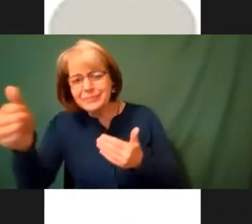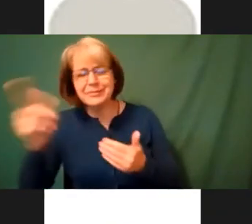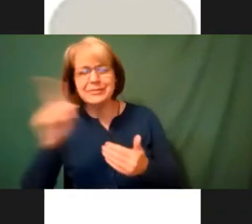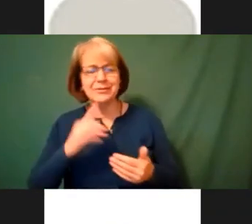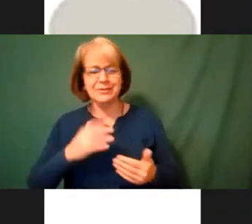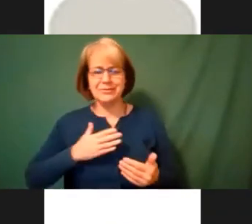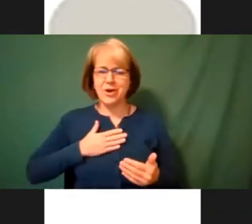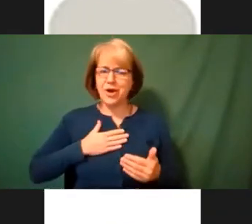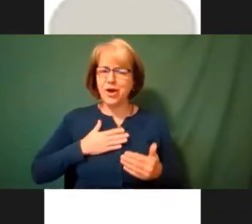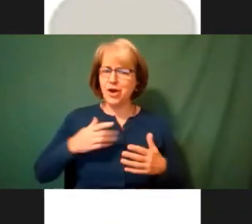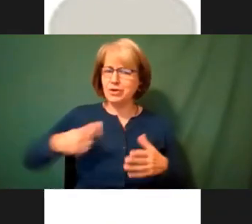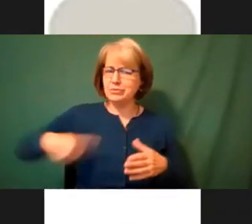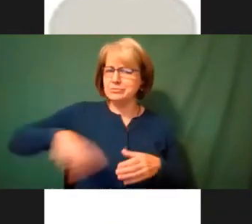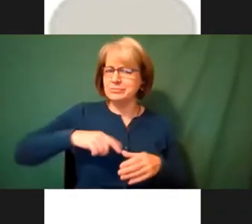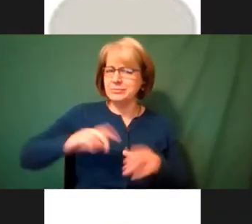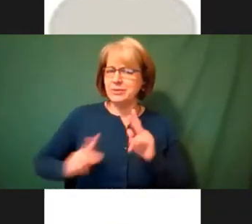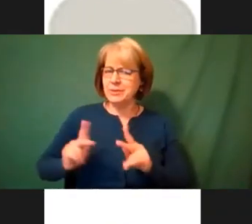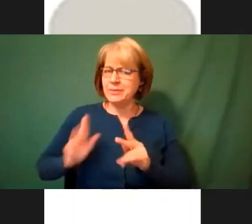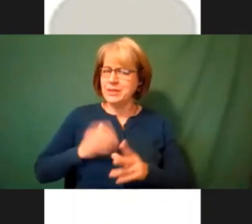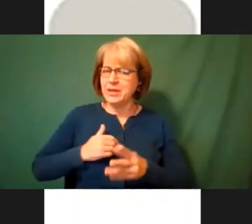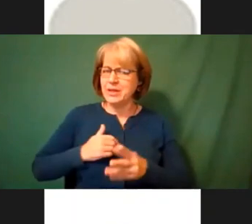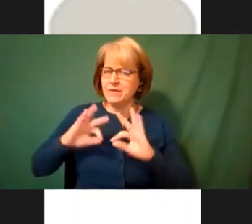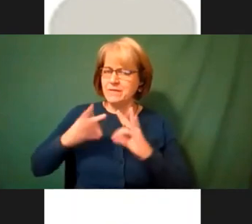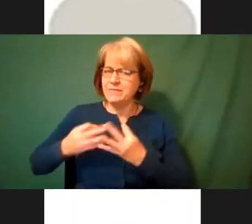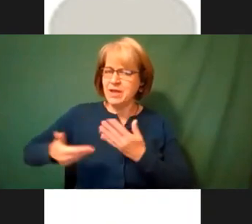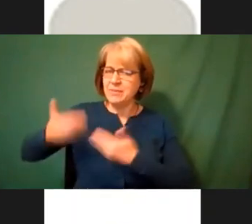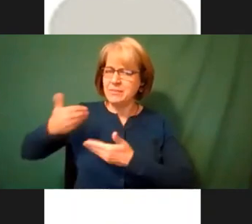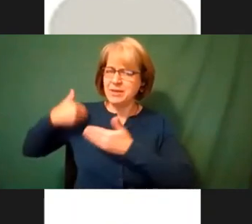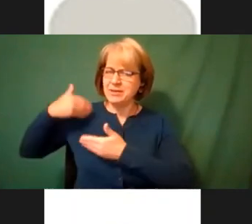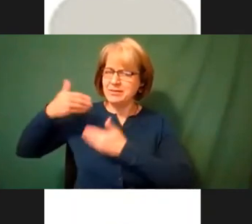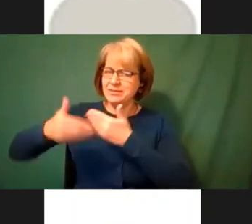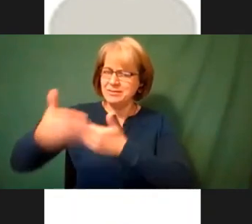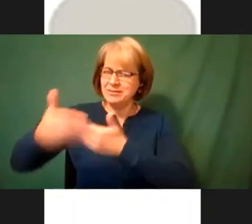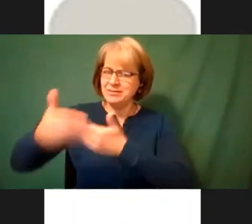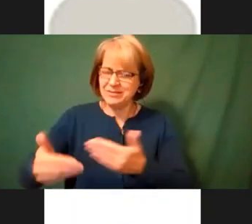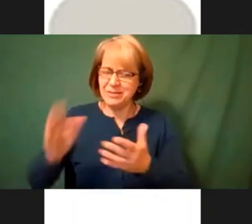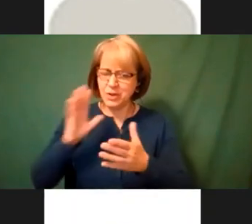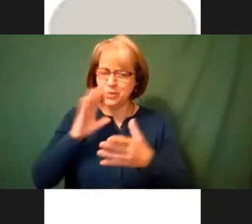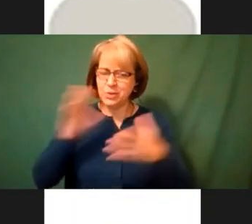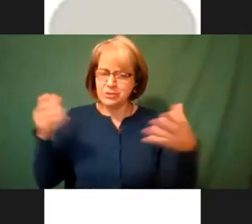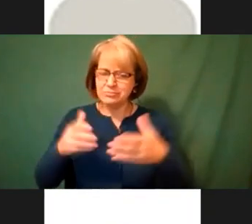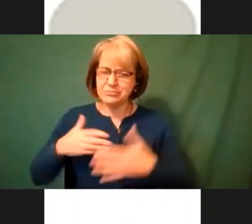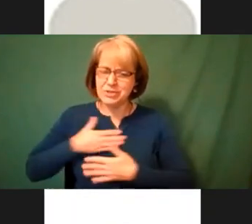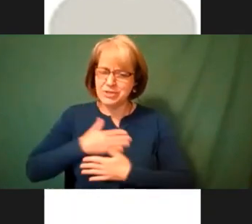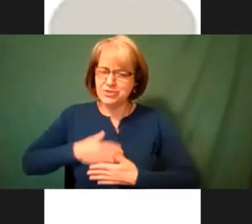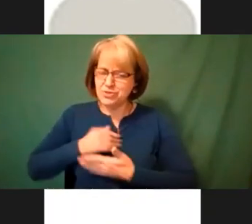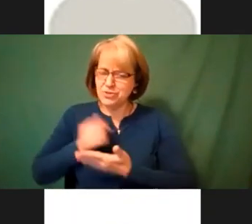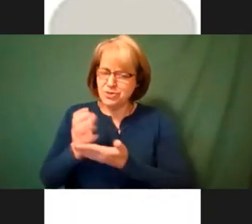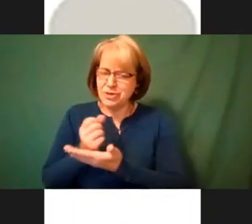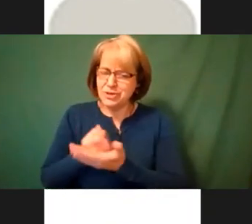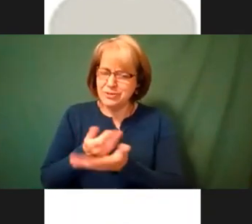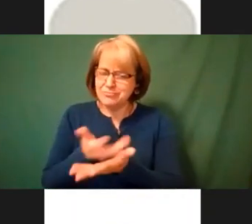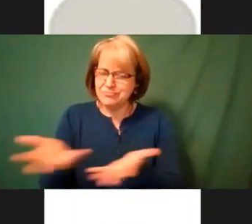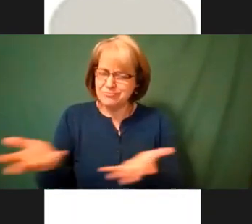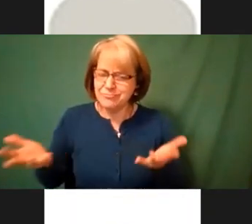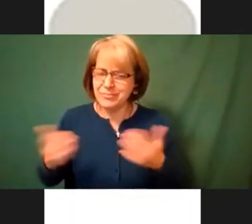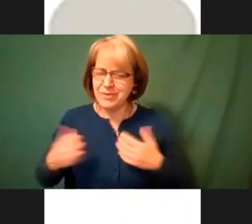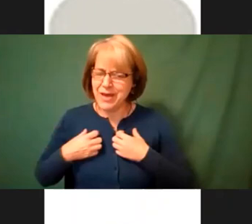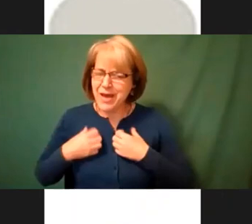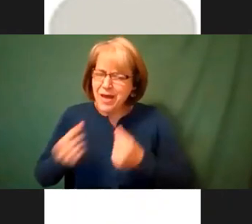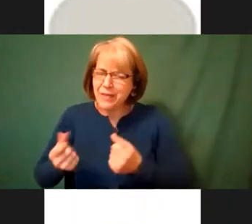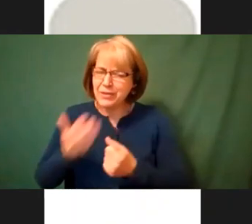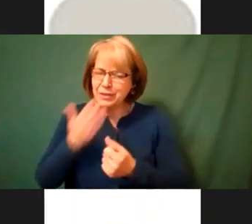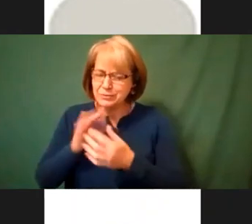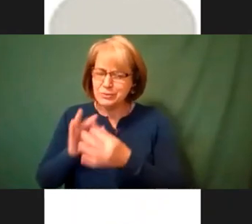and ours and all the ancestors and people yet to come gonna be able to show up in conjunction, in relationship, in healthy, good relationship